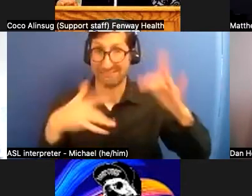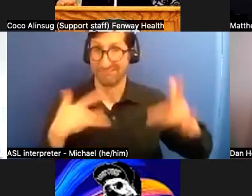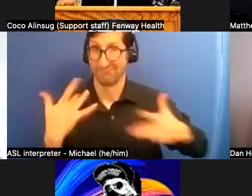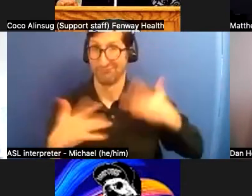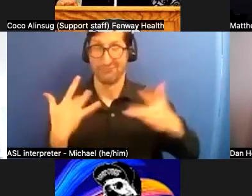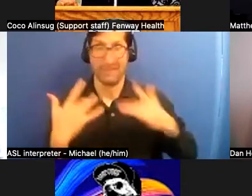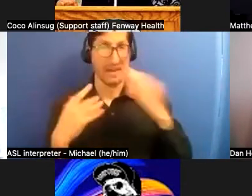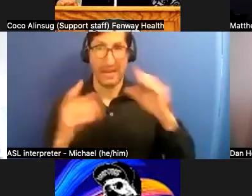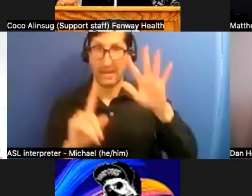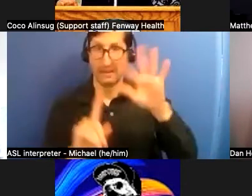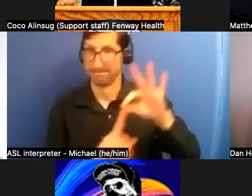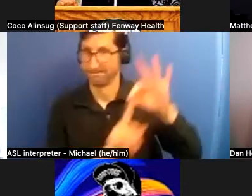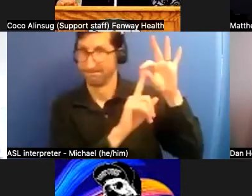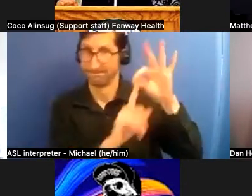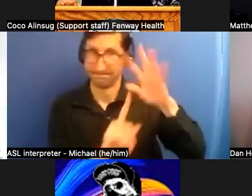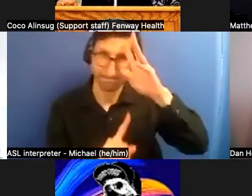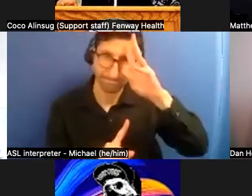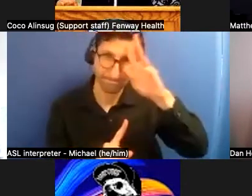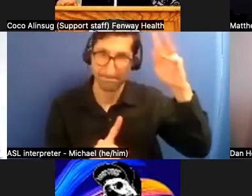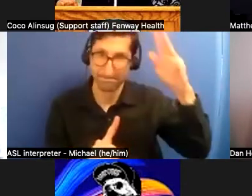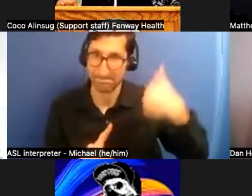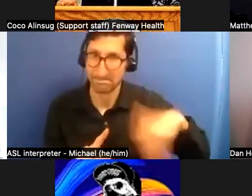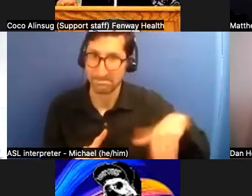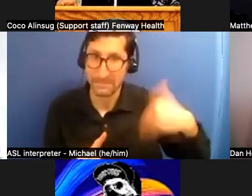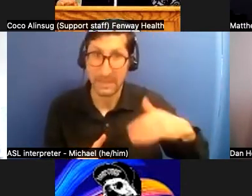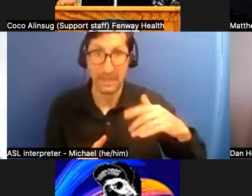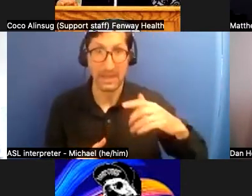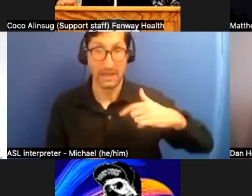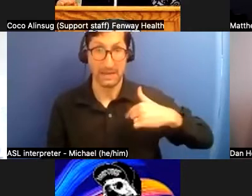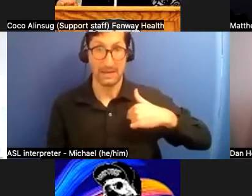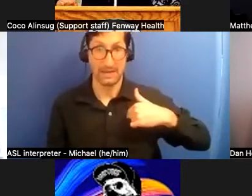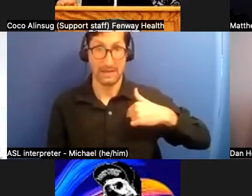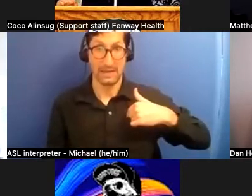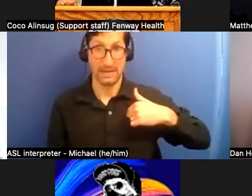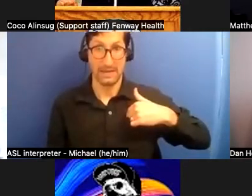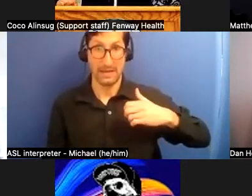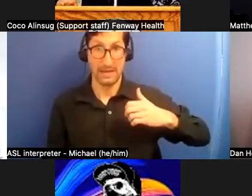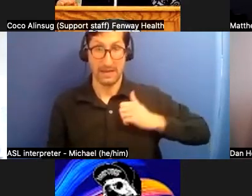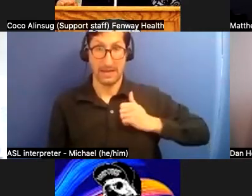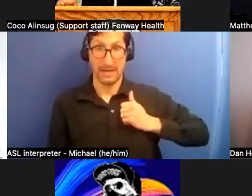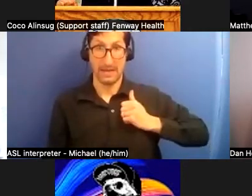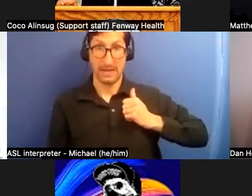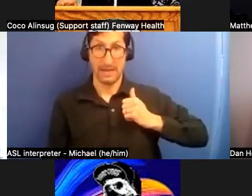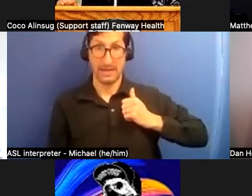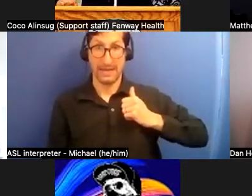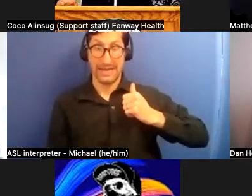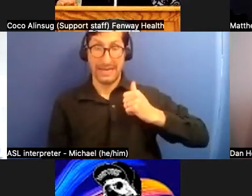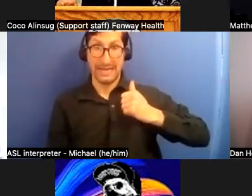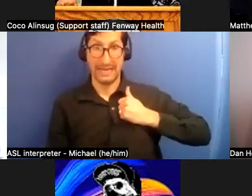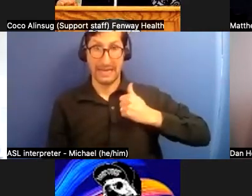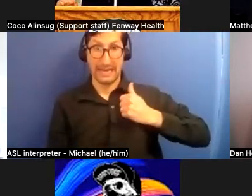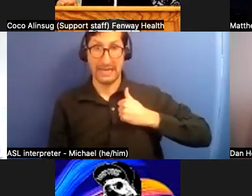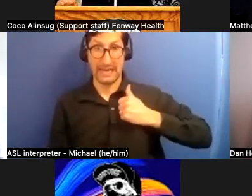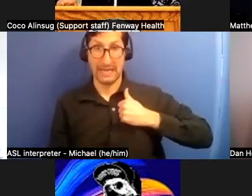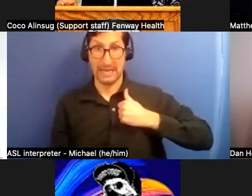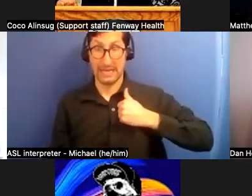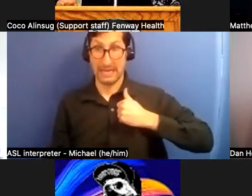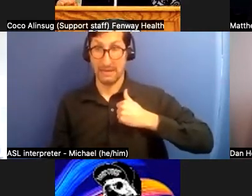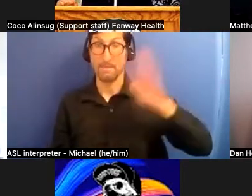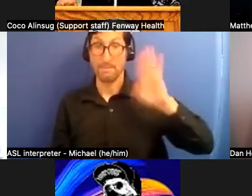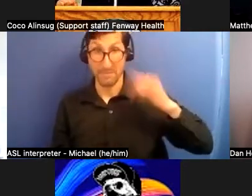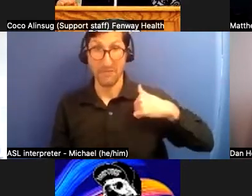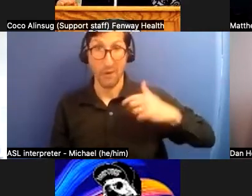innovative. And as a Canadian, sort of mourning the loss of safe consumption spaces working in the United